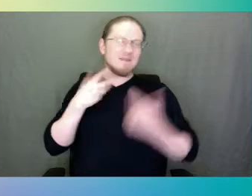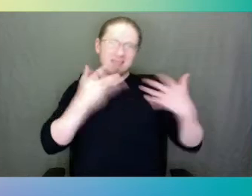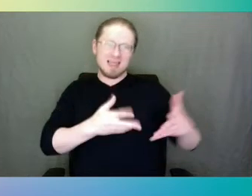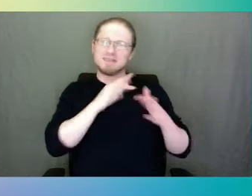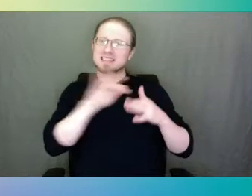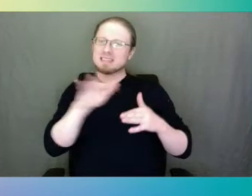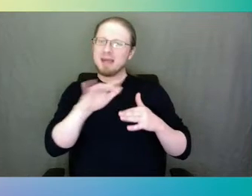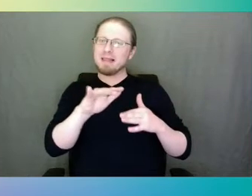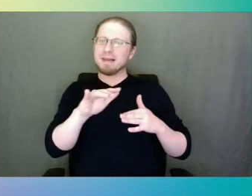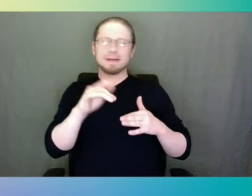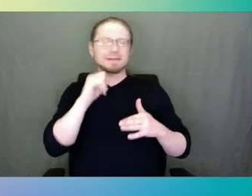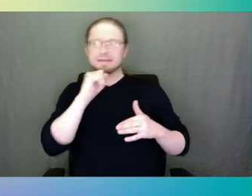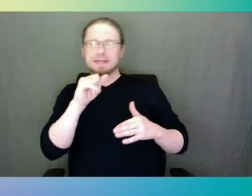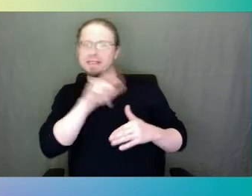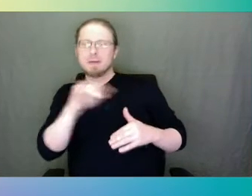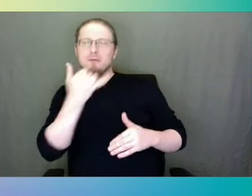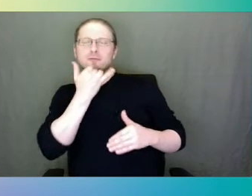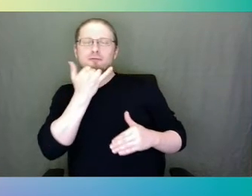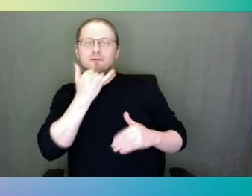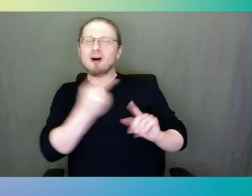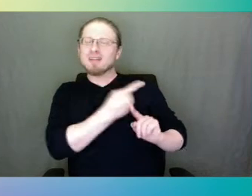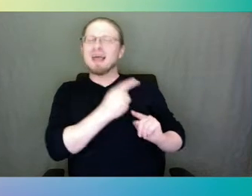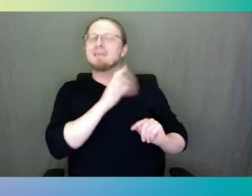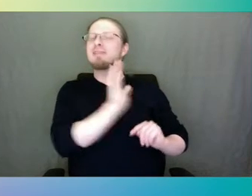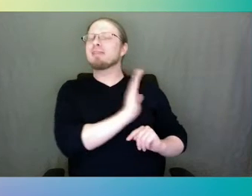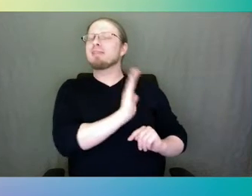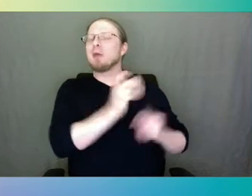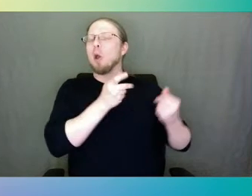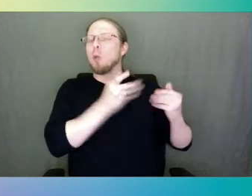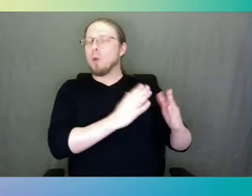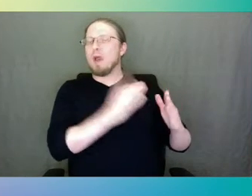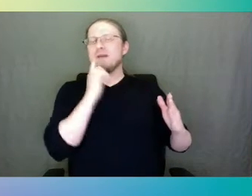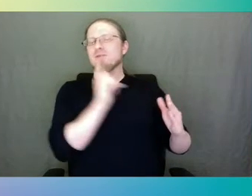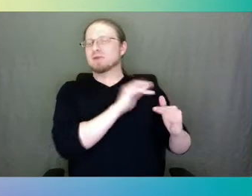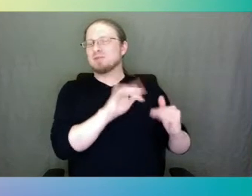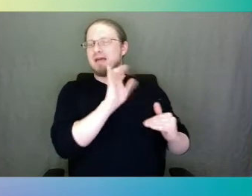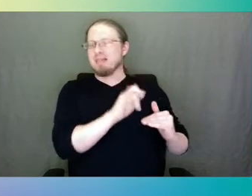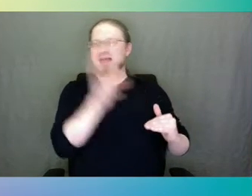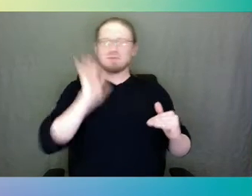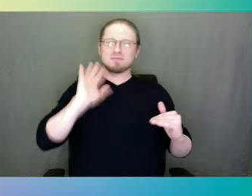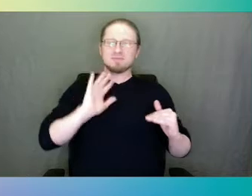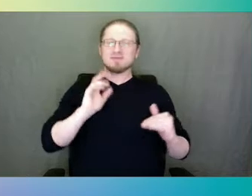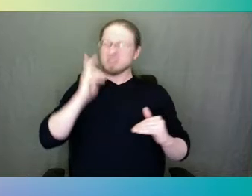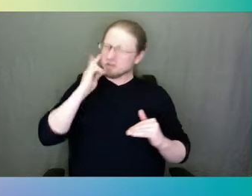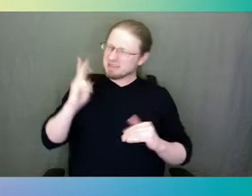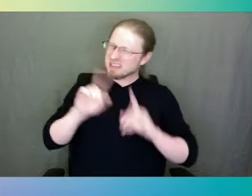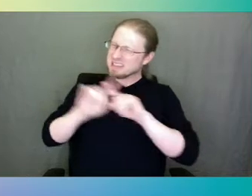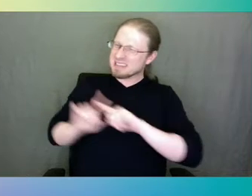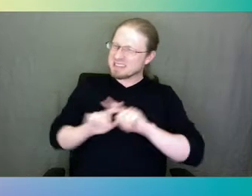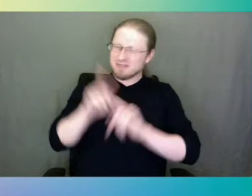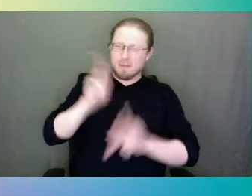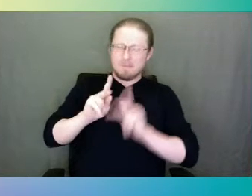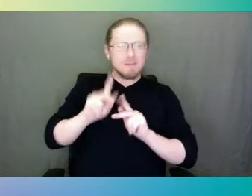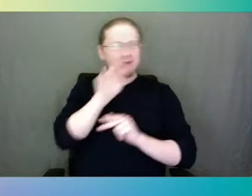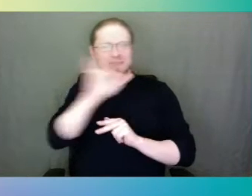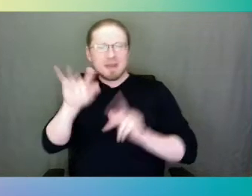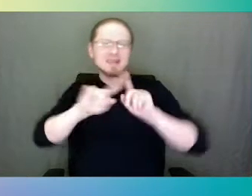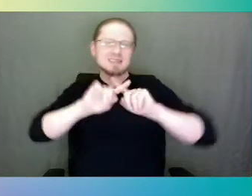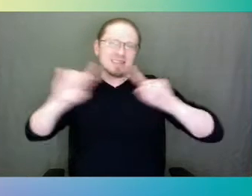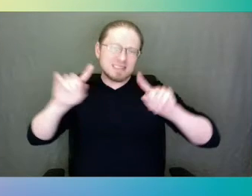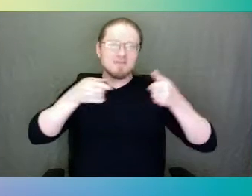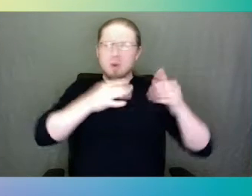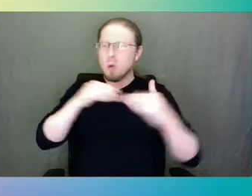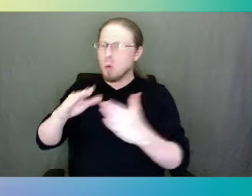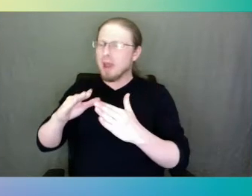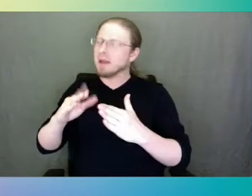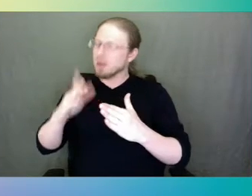And spelling kind of wasn't the same as it is today. It just didn't count, and you would see different people spell things differently. So I want to keep